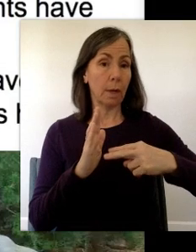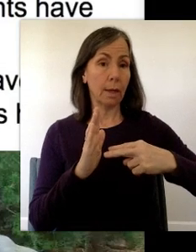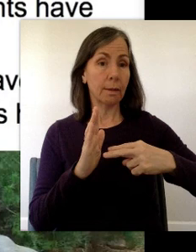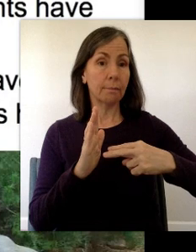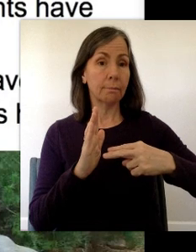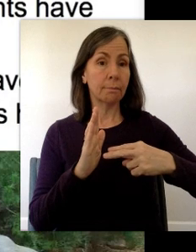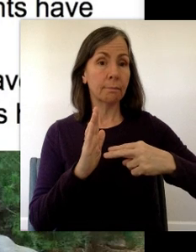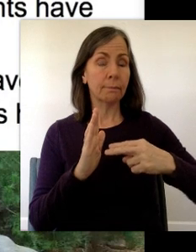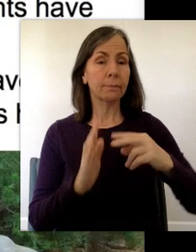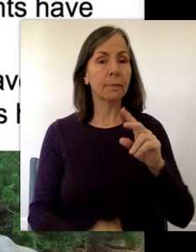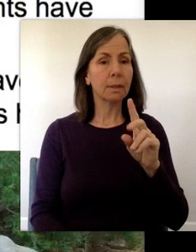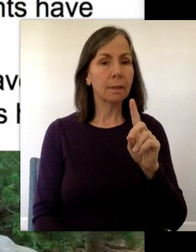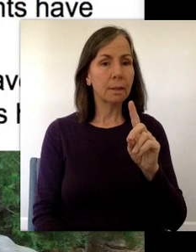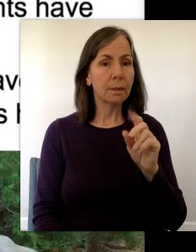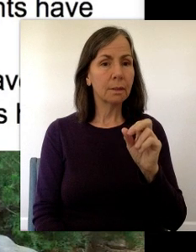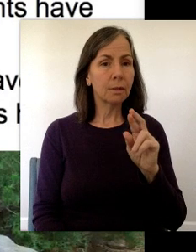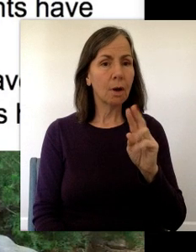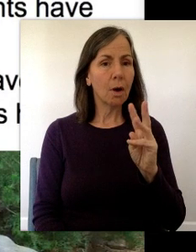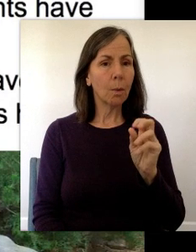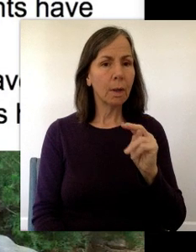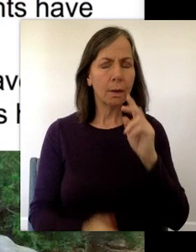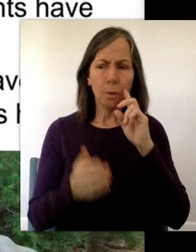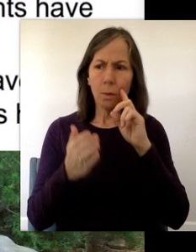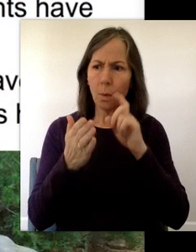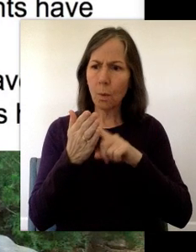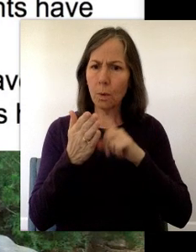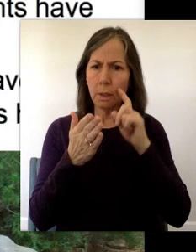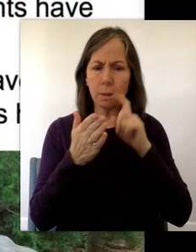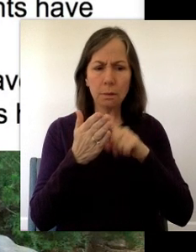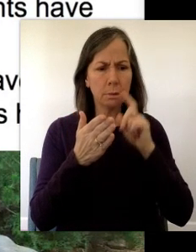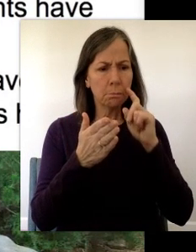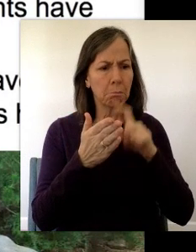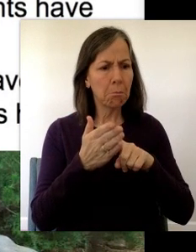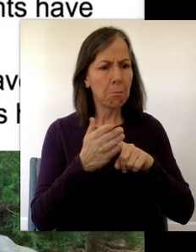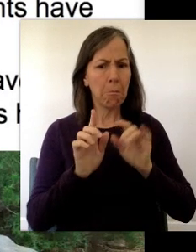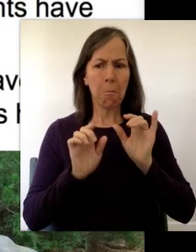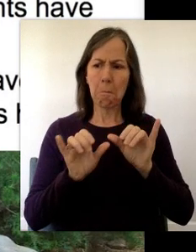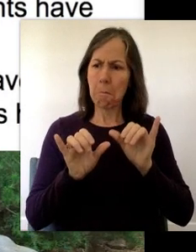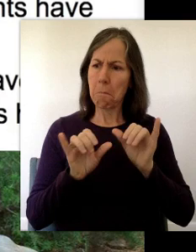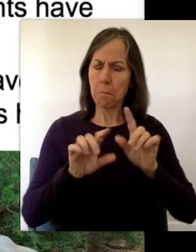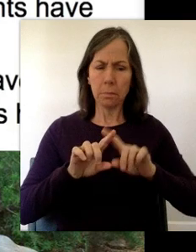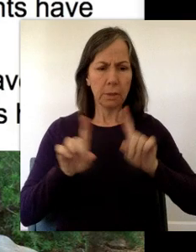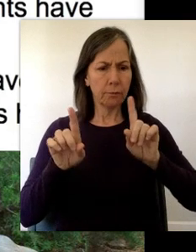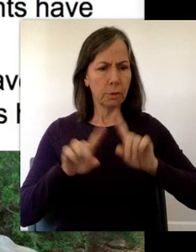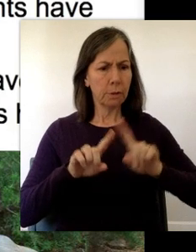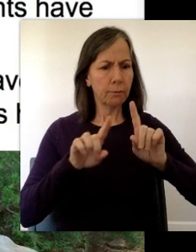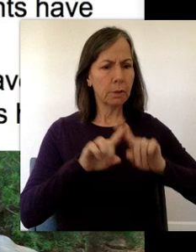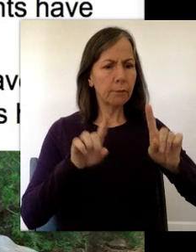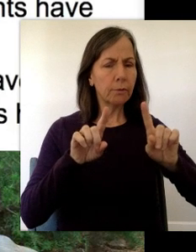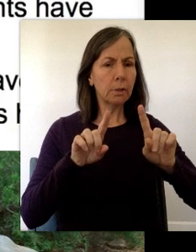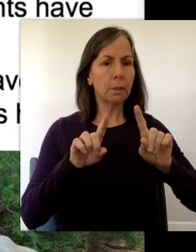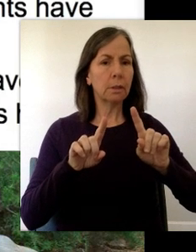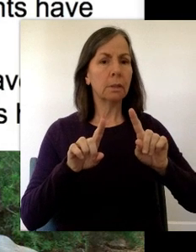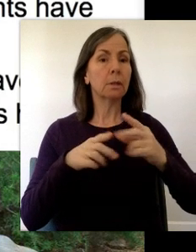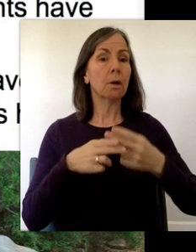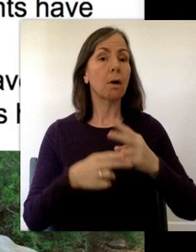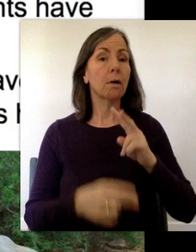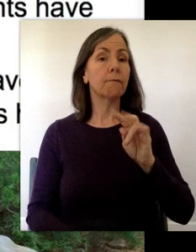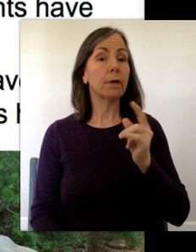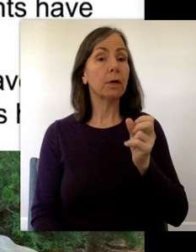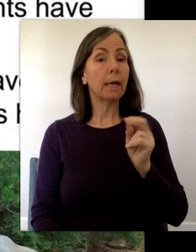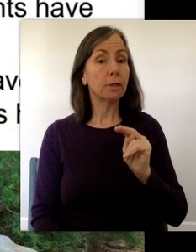He noticed things. He noticed variation. Some tortoises had long necks, some had